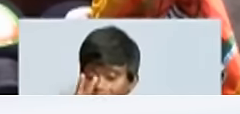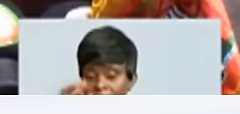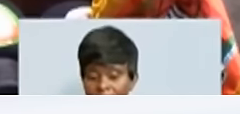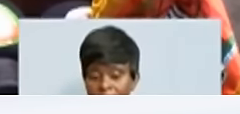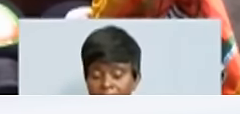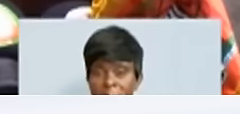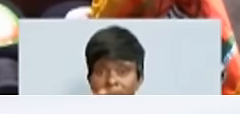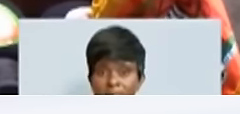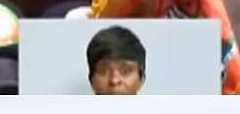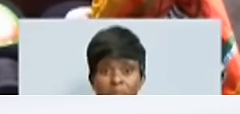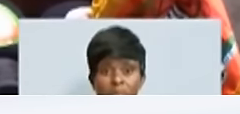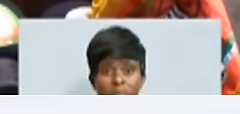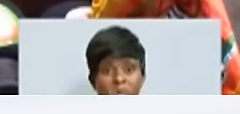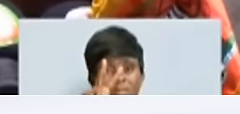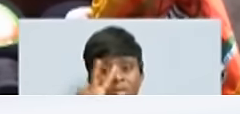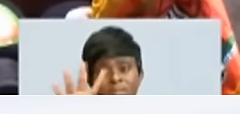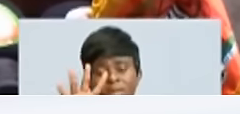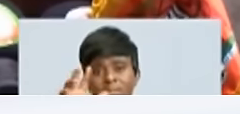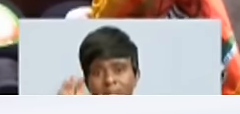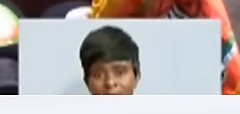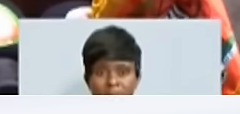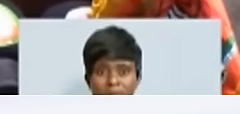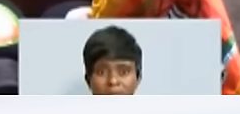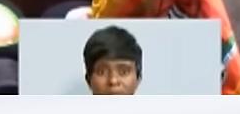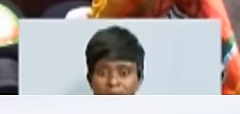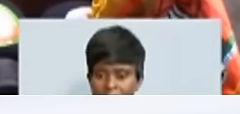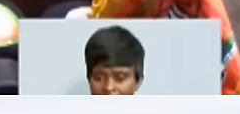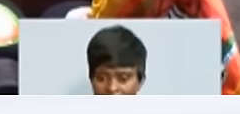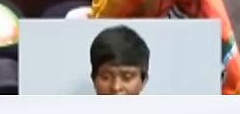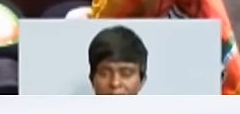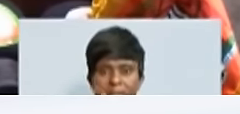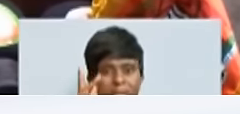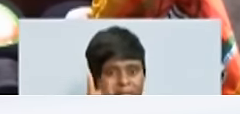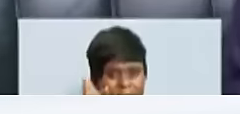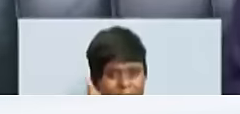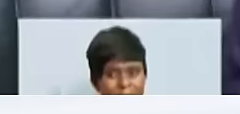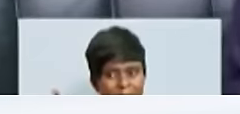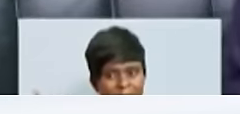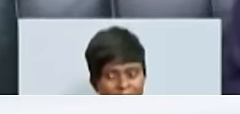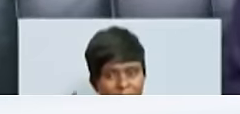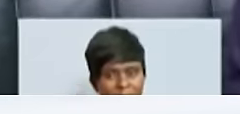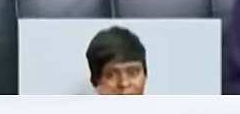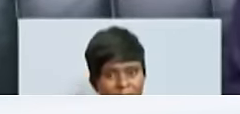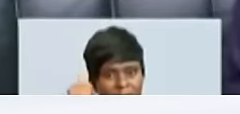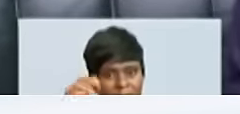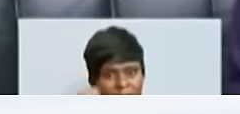is over 25,000 against the holding capacity of